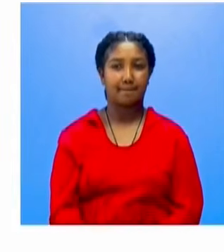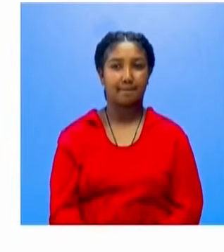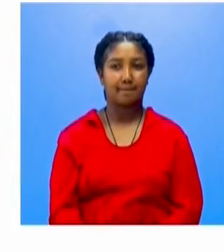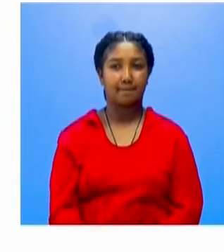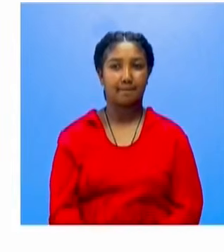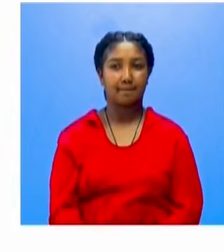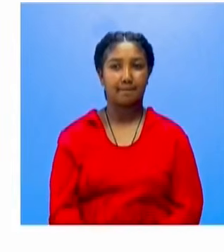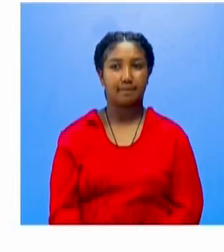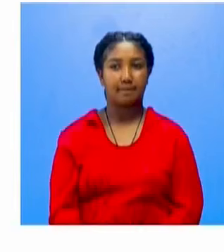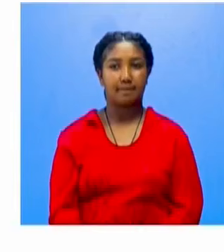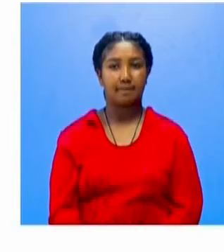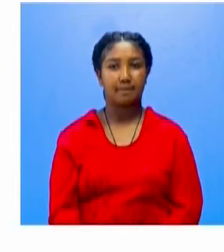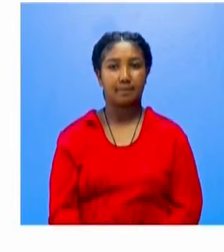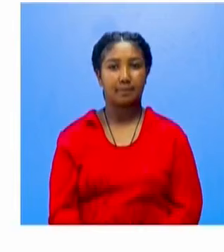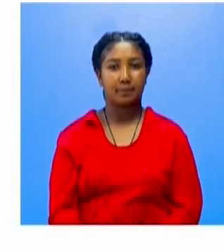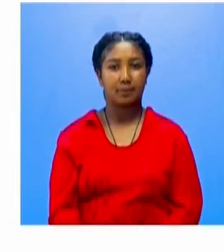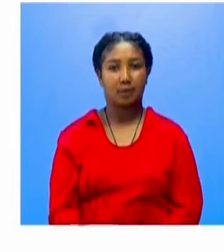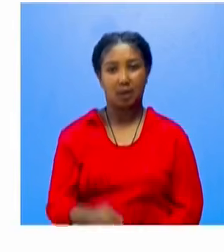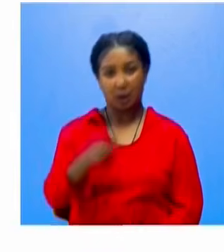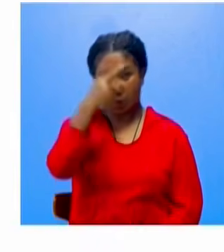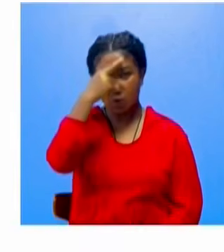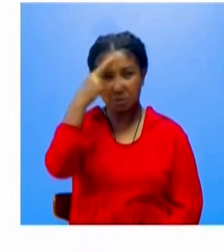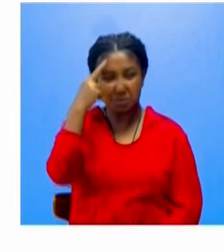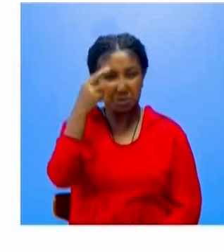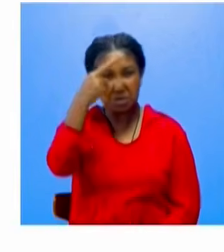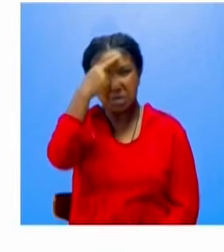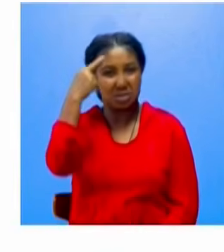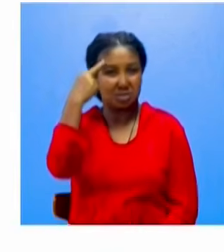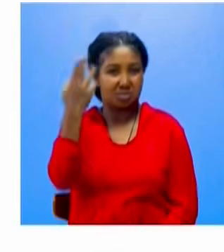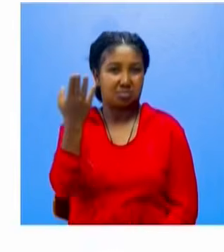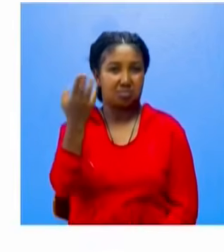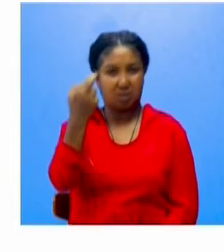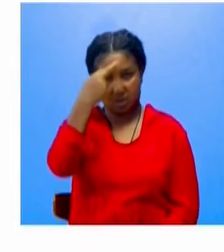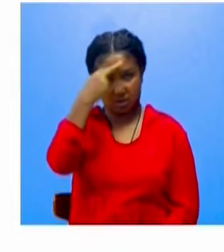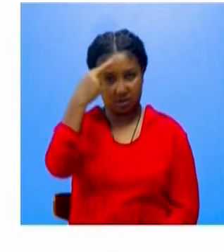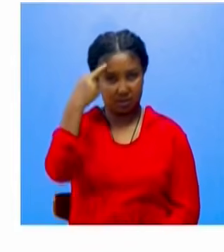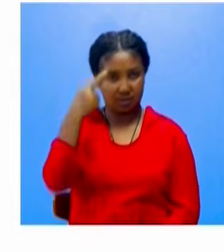Cause. The reason